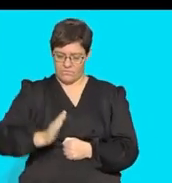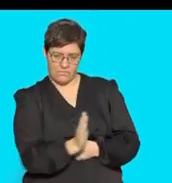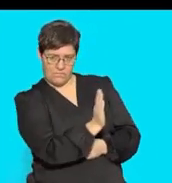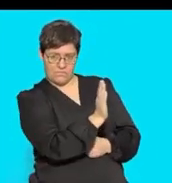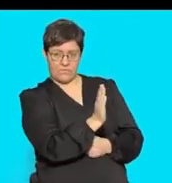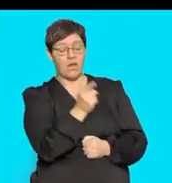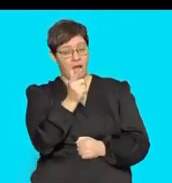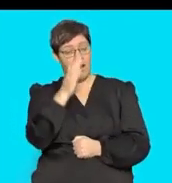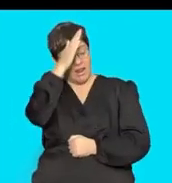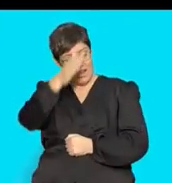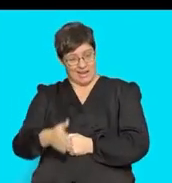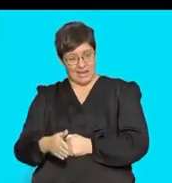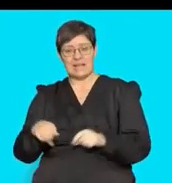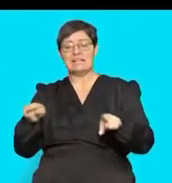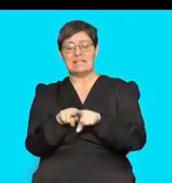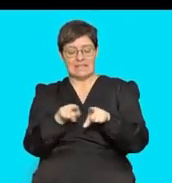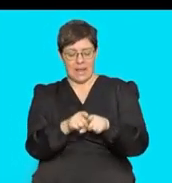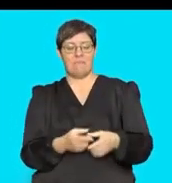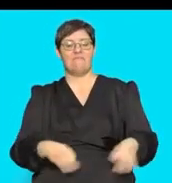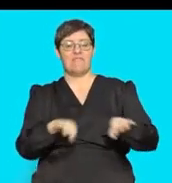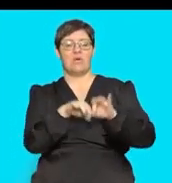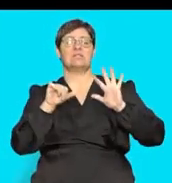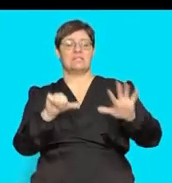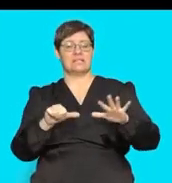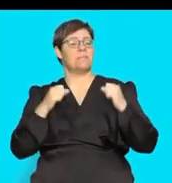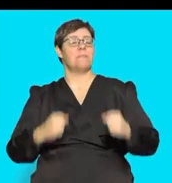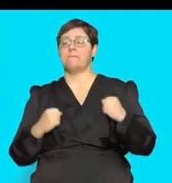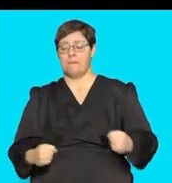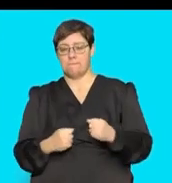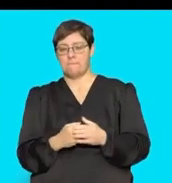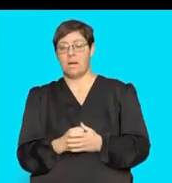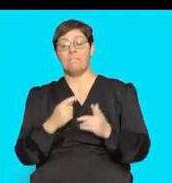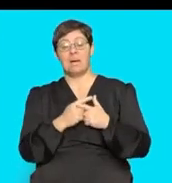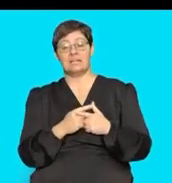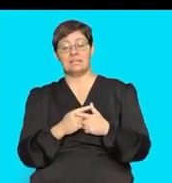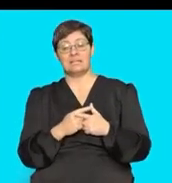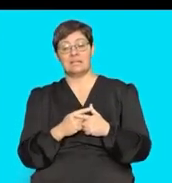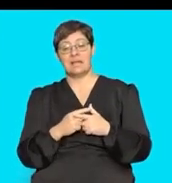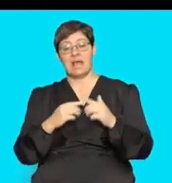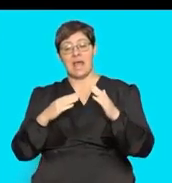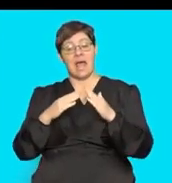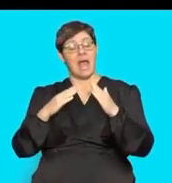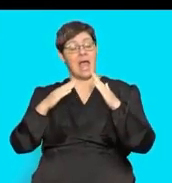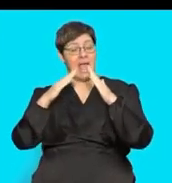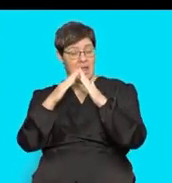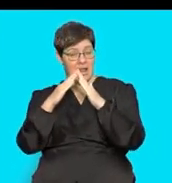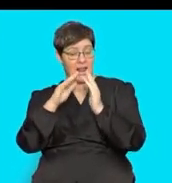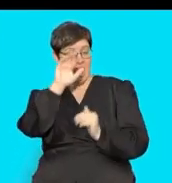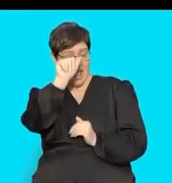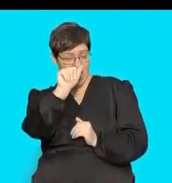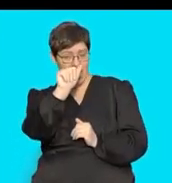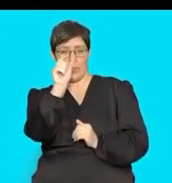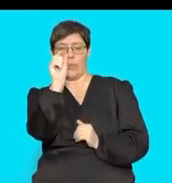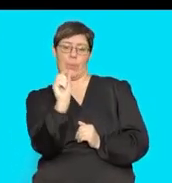If the line is drawn here, it has the same value of 6, but now the angle value of A has been reduced a little bit.